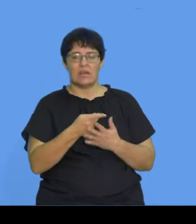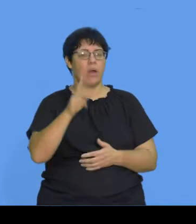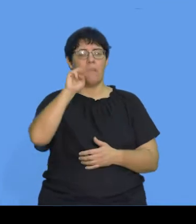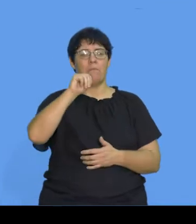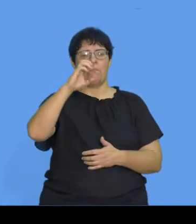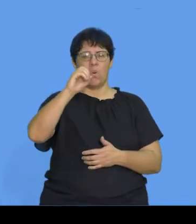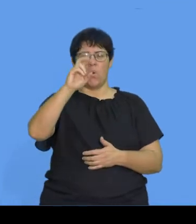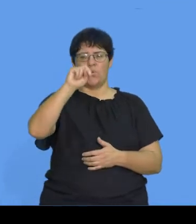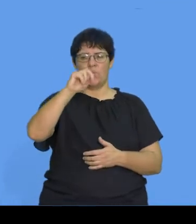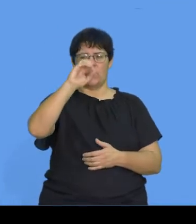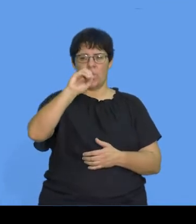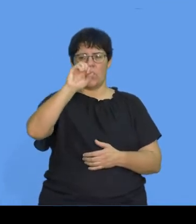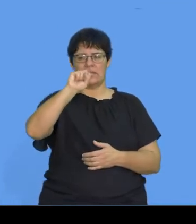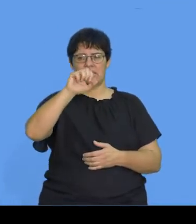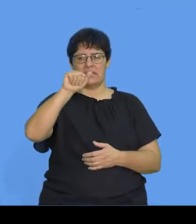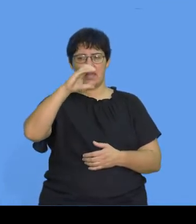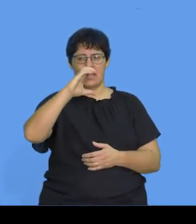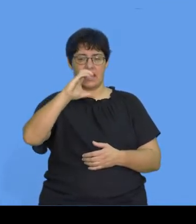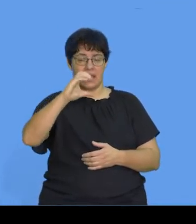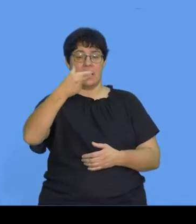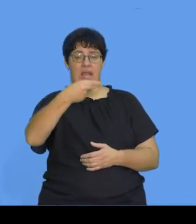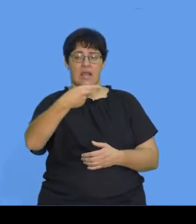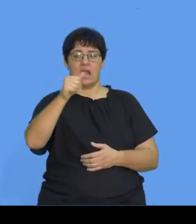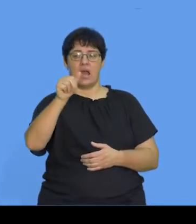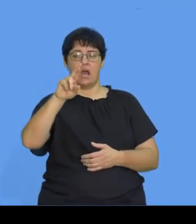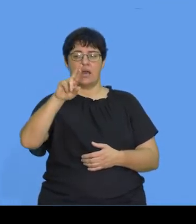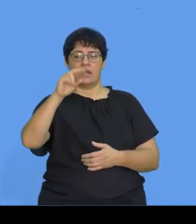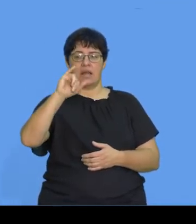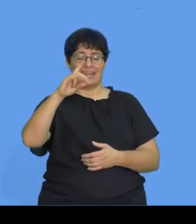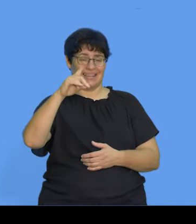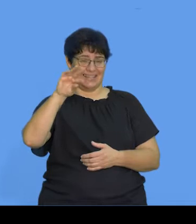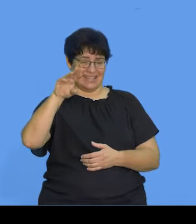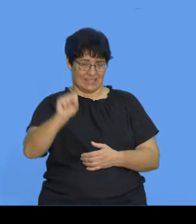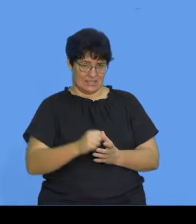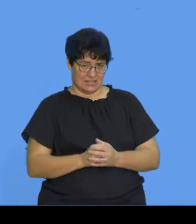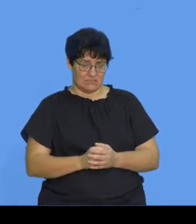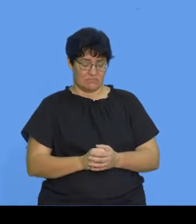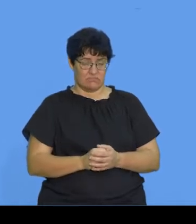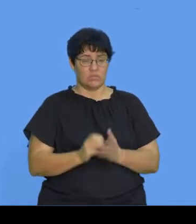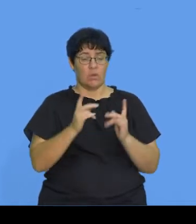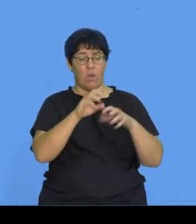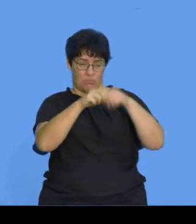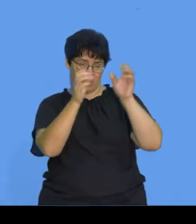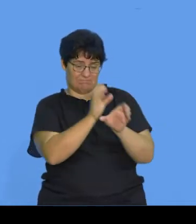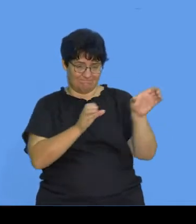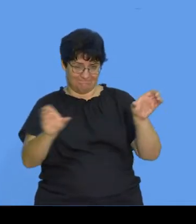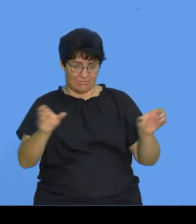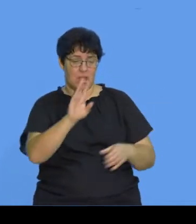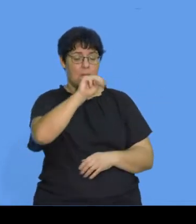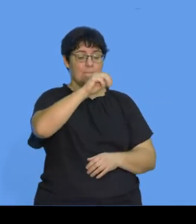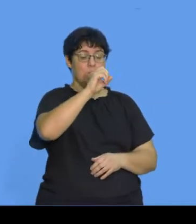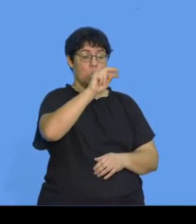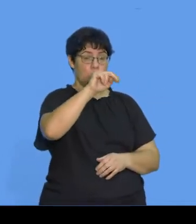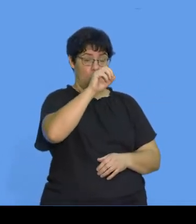That's a really big word, but I'm going to break it up for you. Right? Mono means one again.